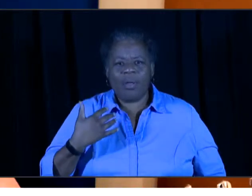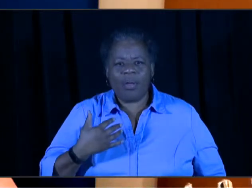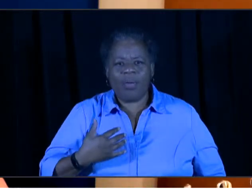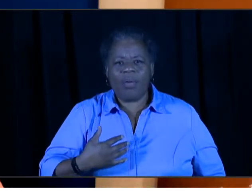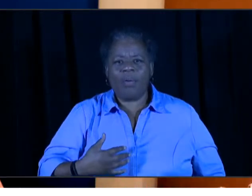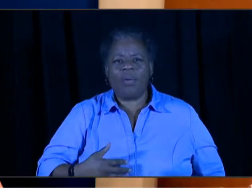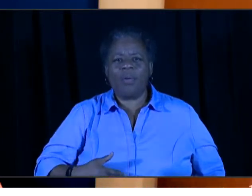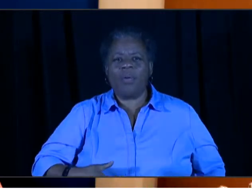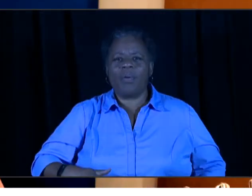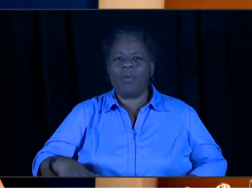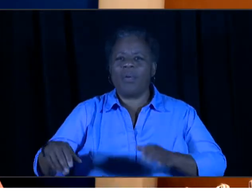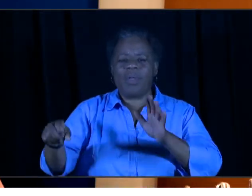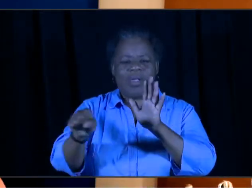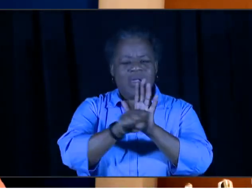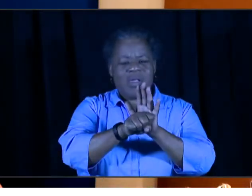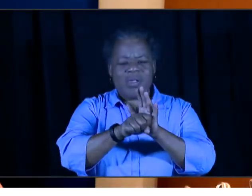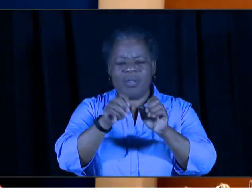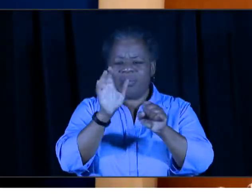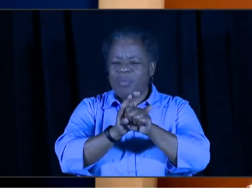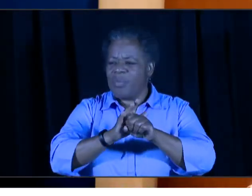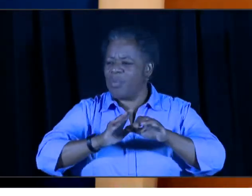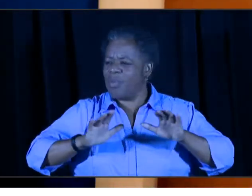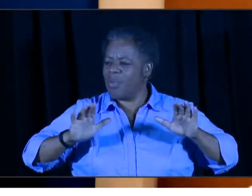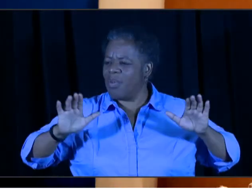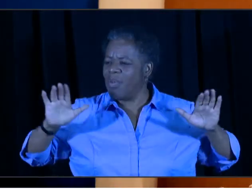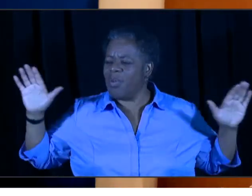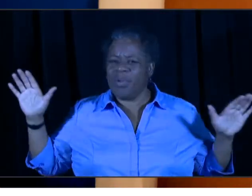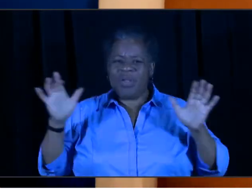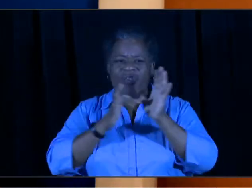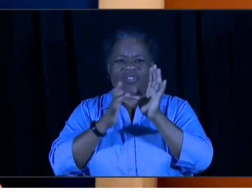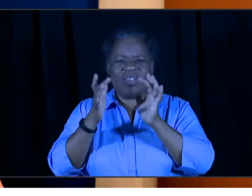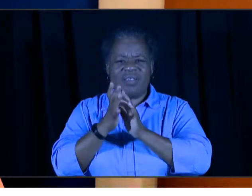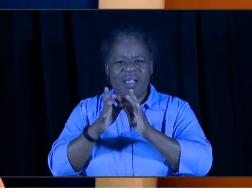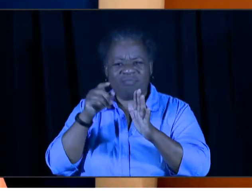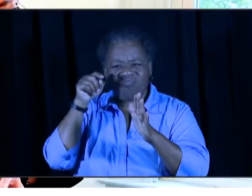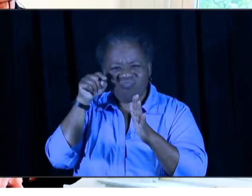Murdered for me on that cross,